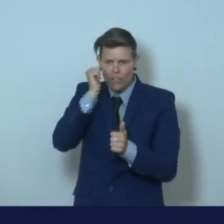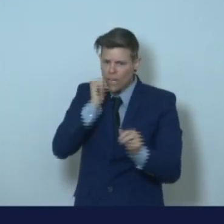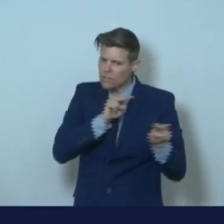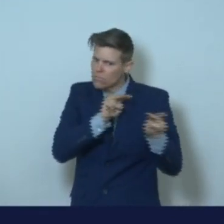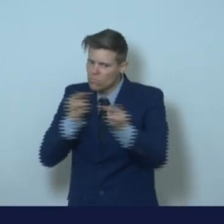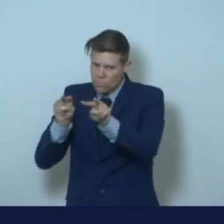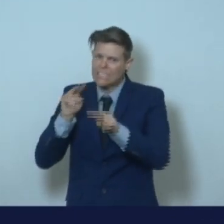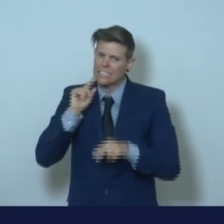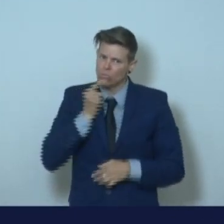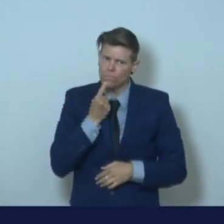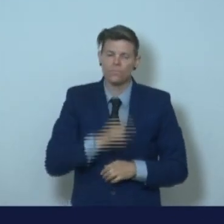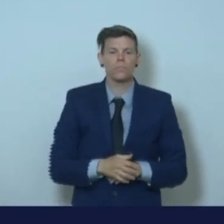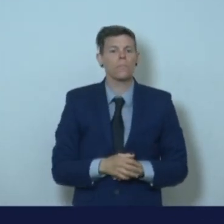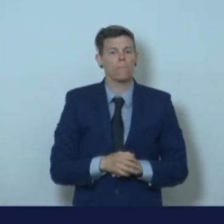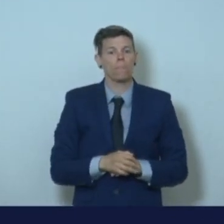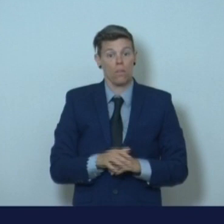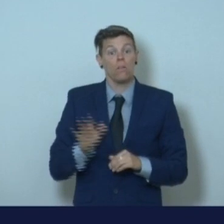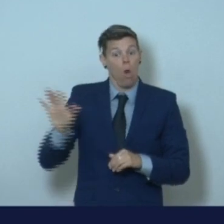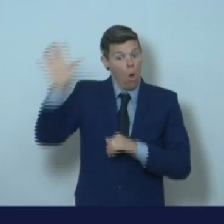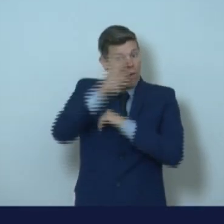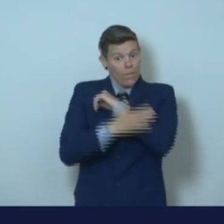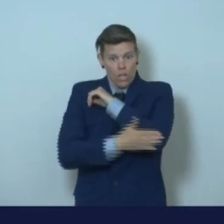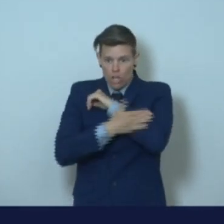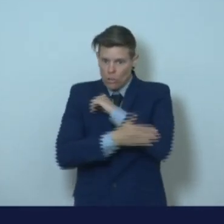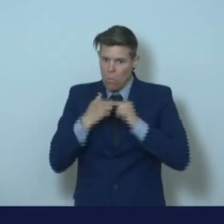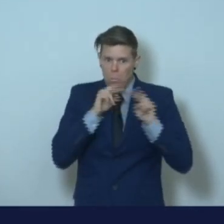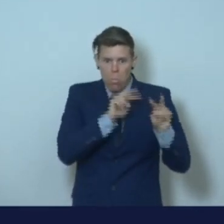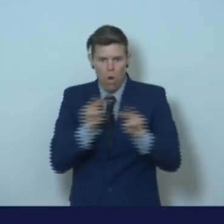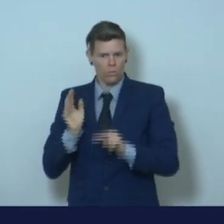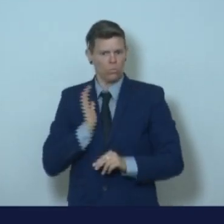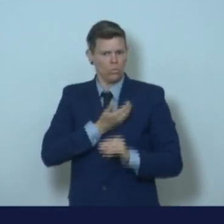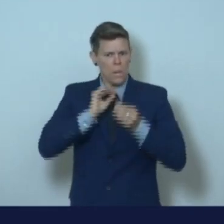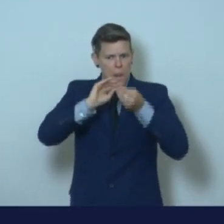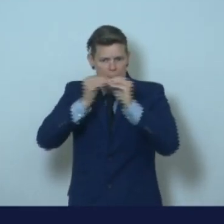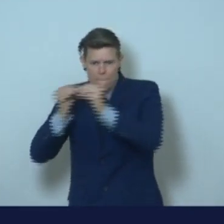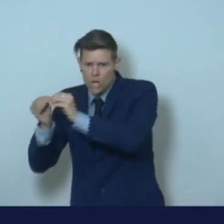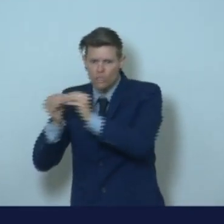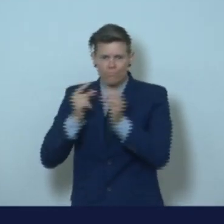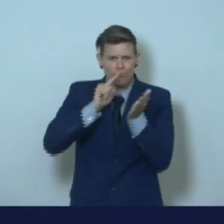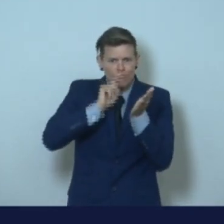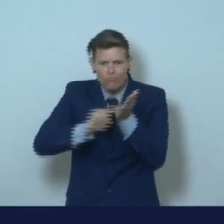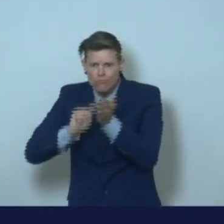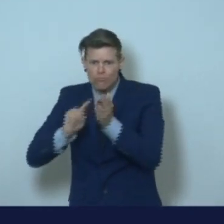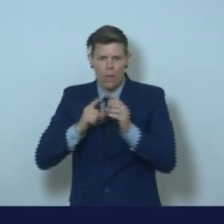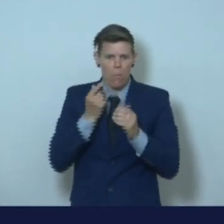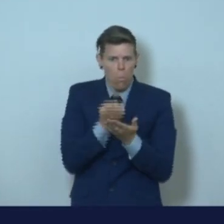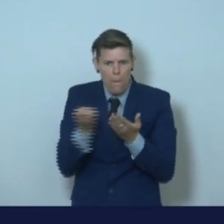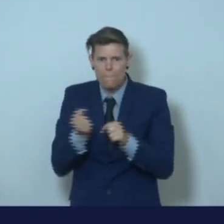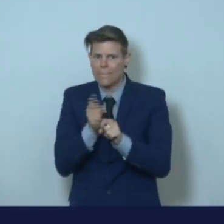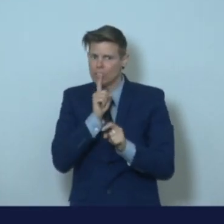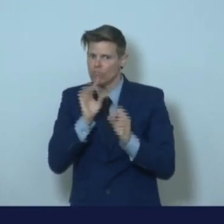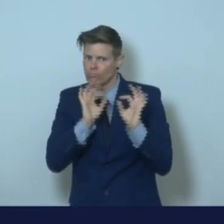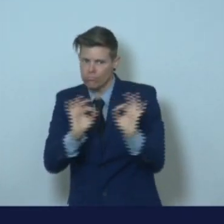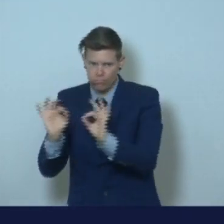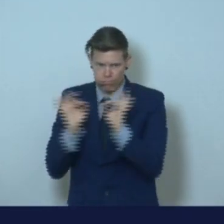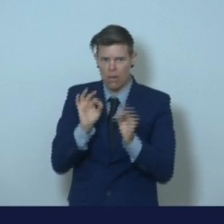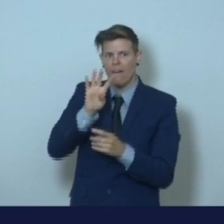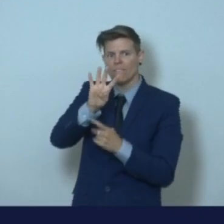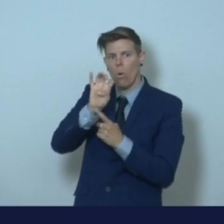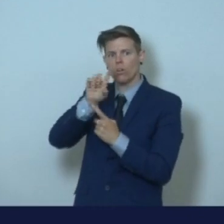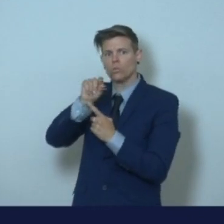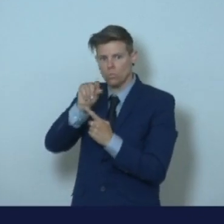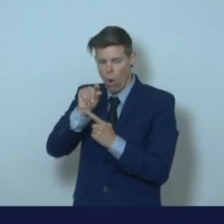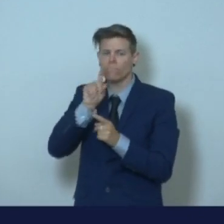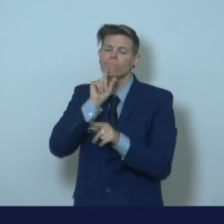in the country. We have 420 individuals who have lost their lives to